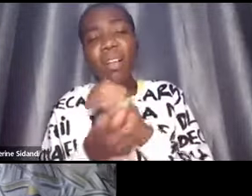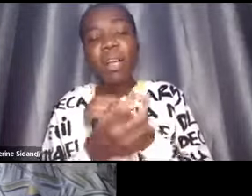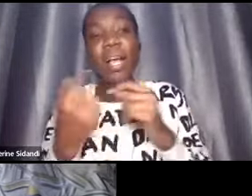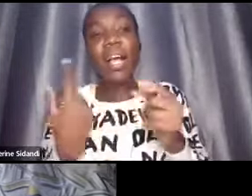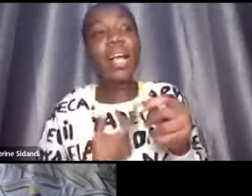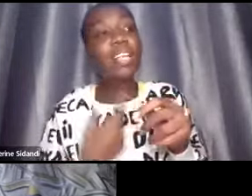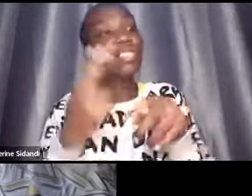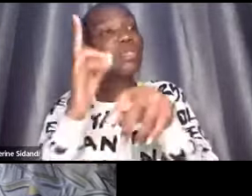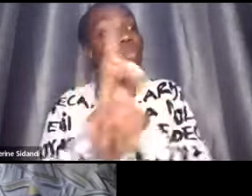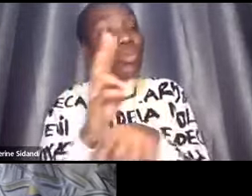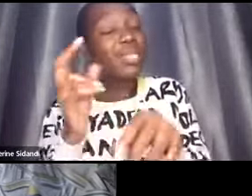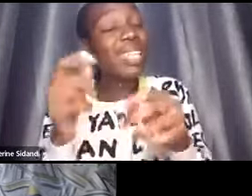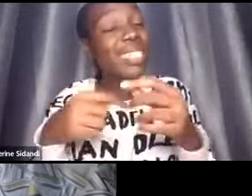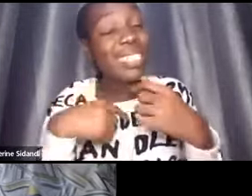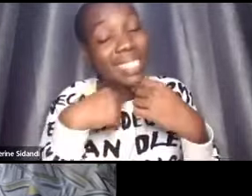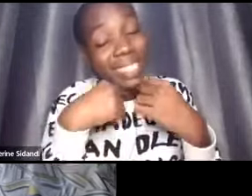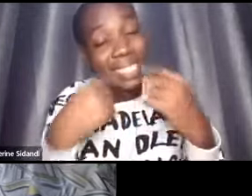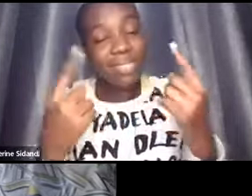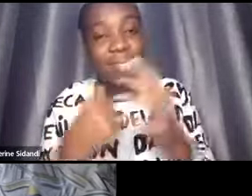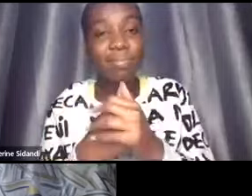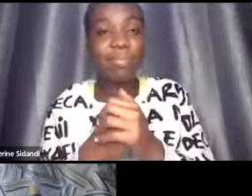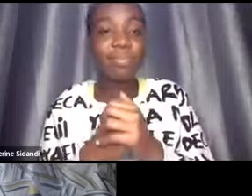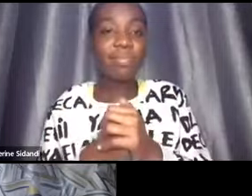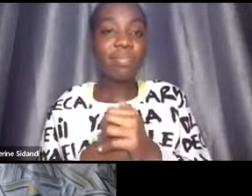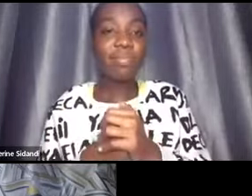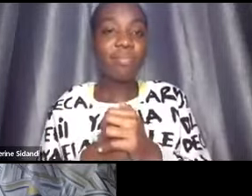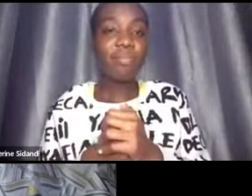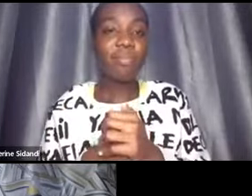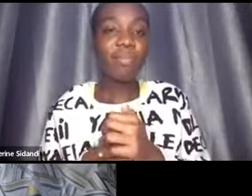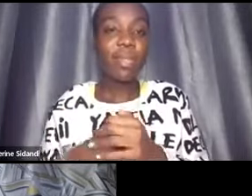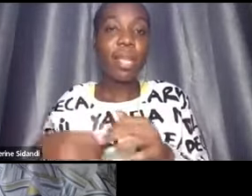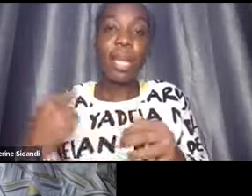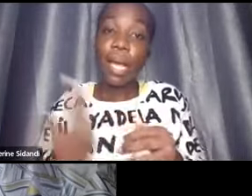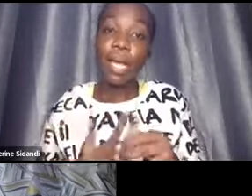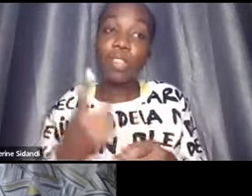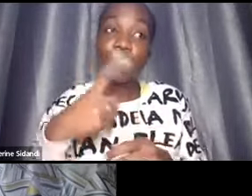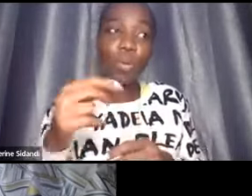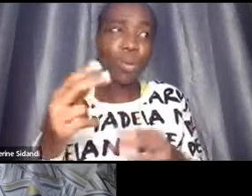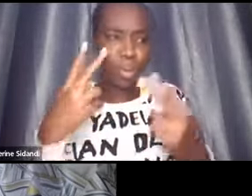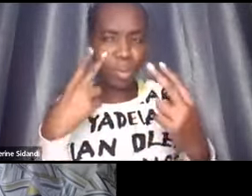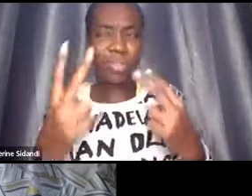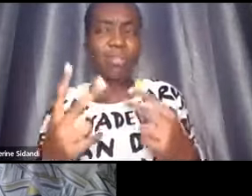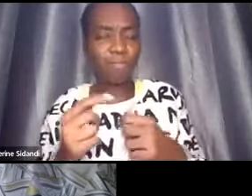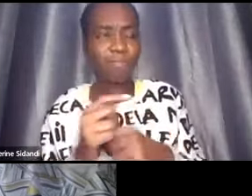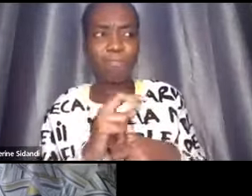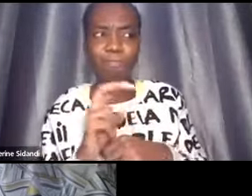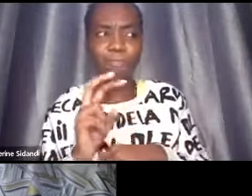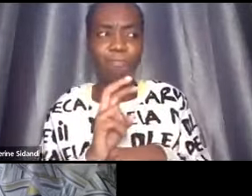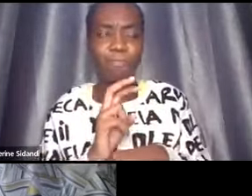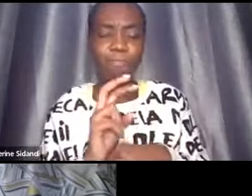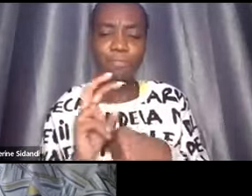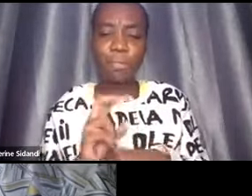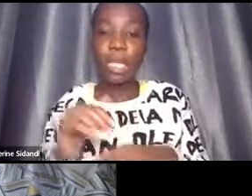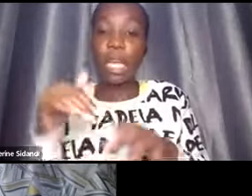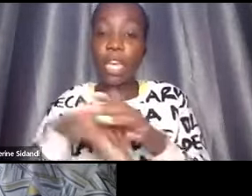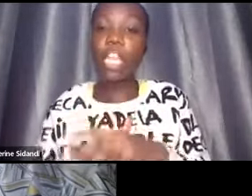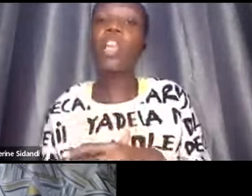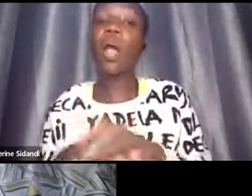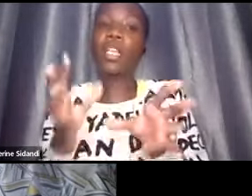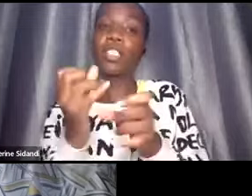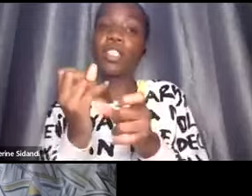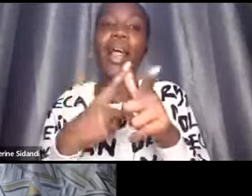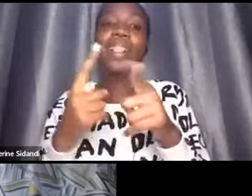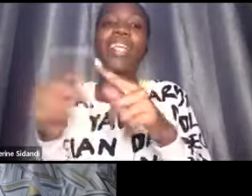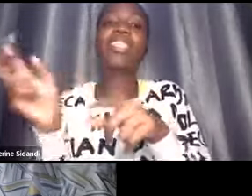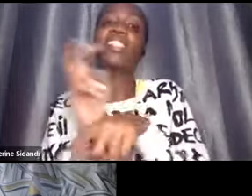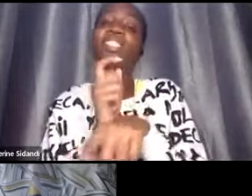advise companies. First, we benchmark. That's calculating the cost of conflict within the organization. Then we train